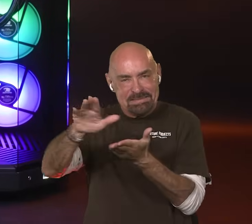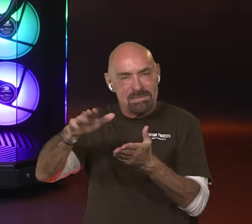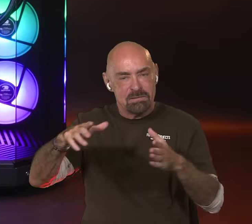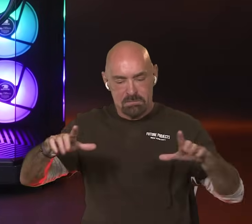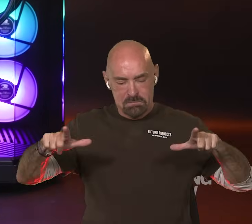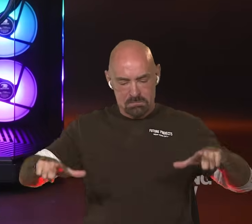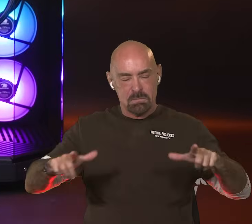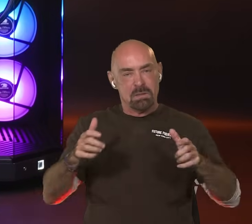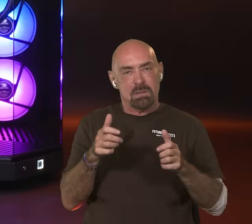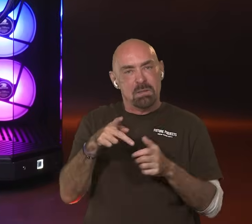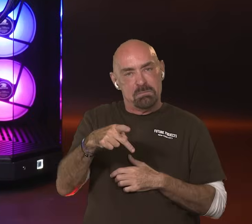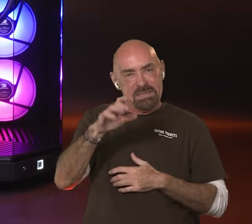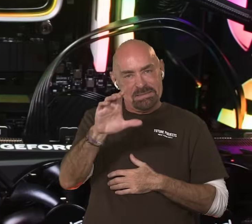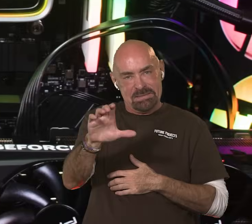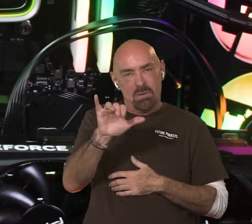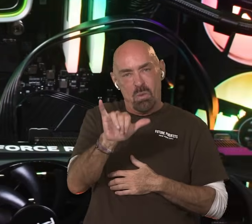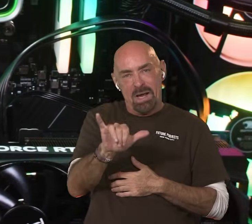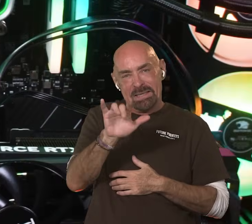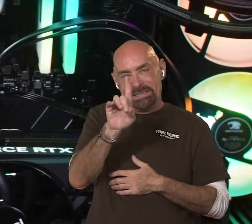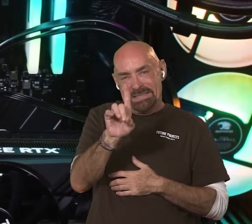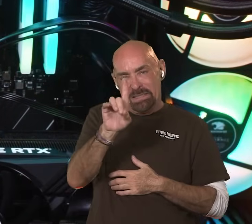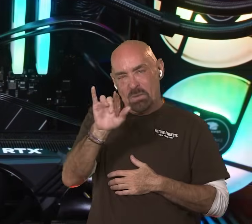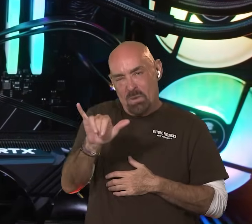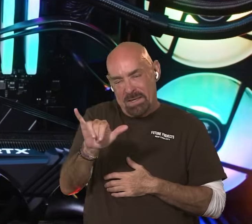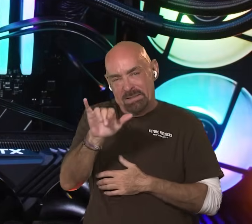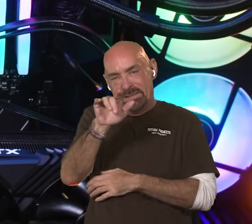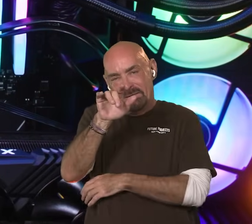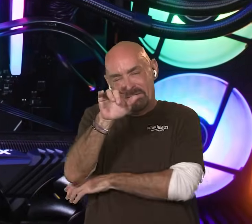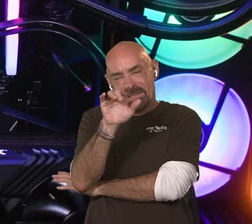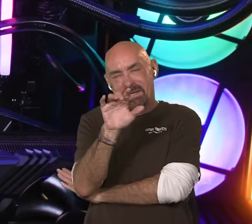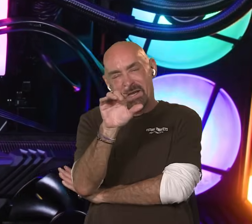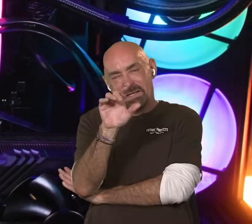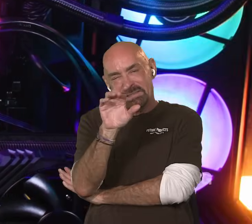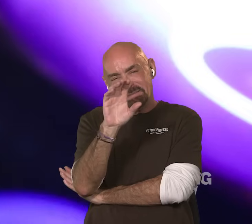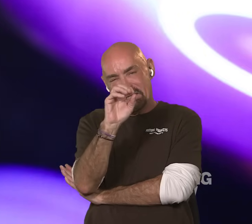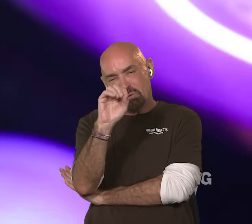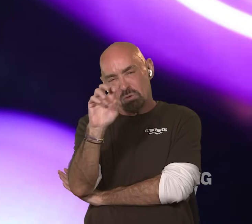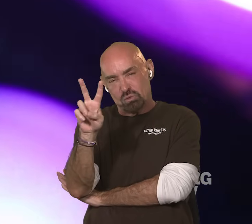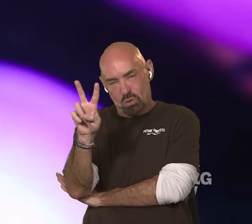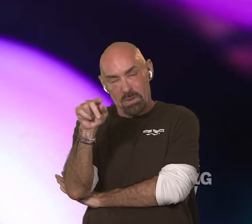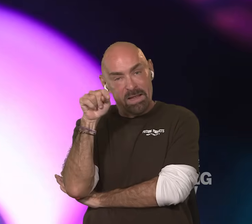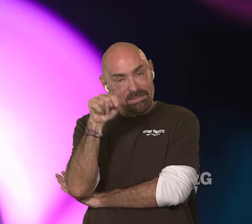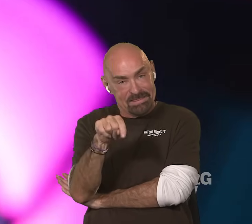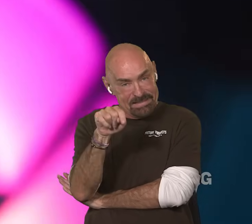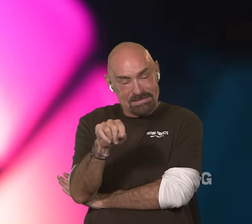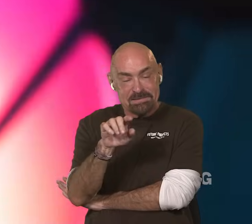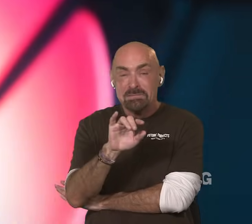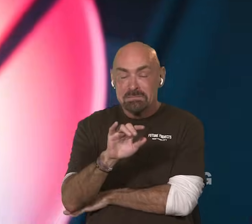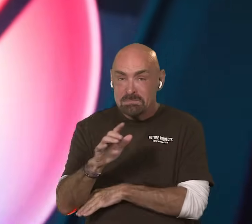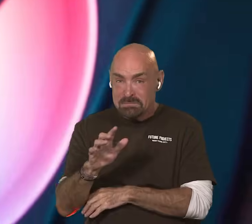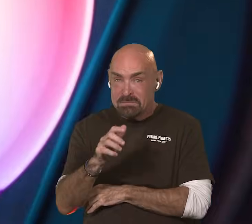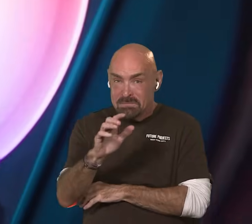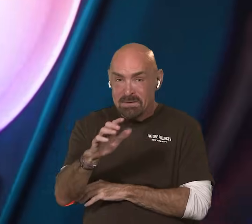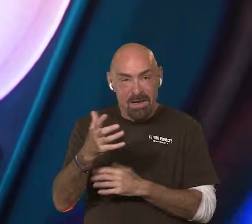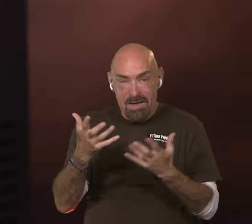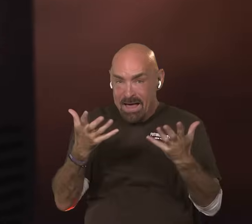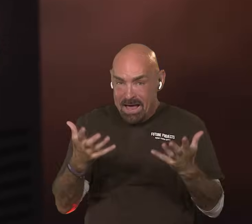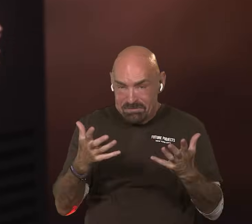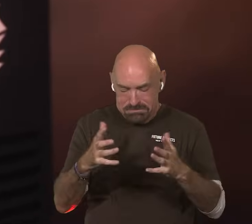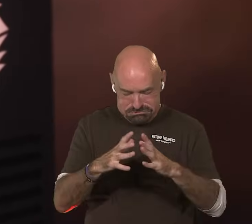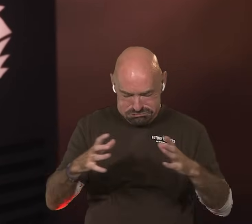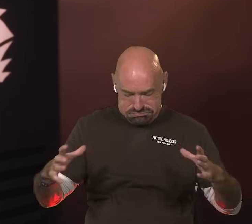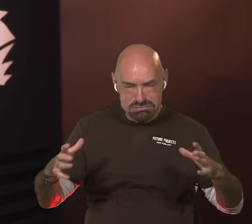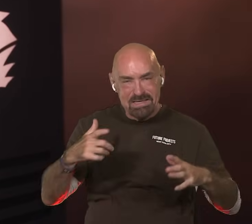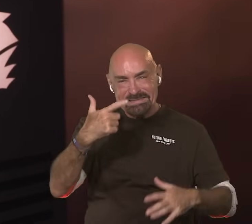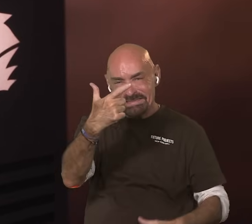Americas PCs, the RDY Y70 Valorant VCT AR002. This bad boy boasts a hefty AMD